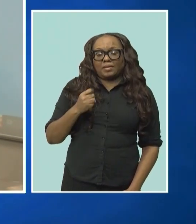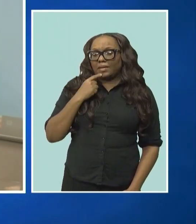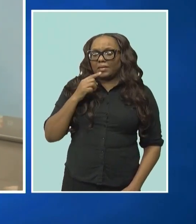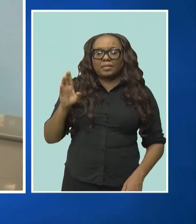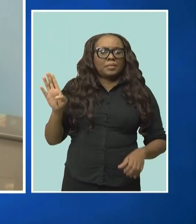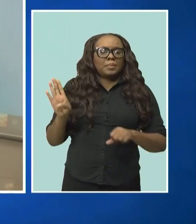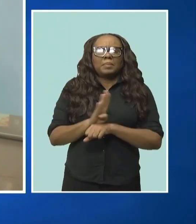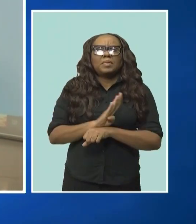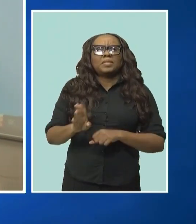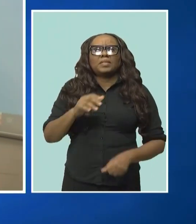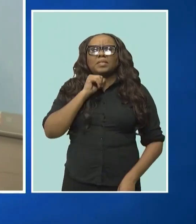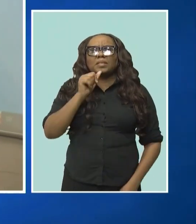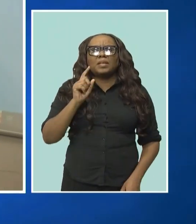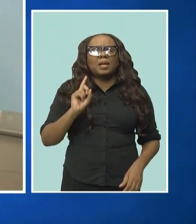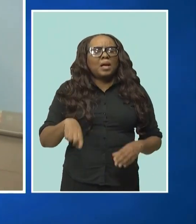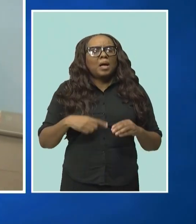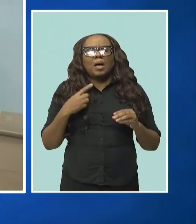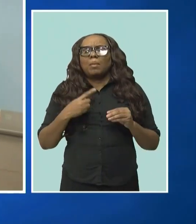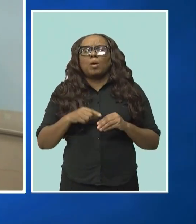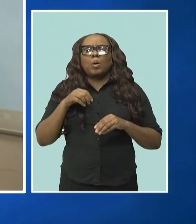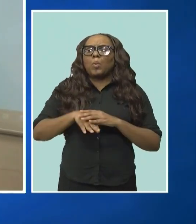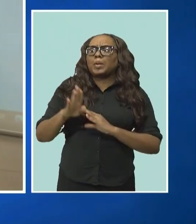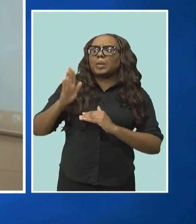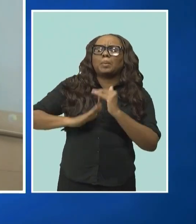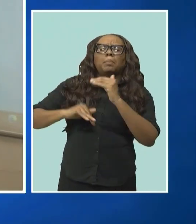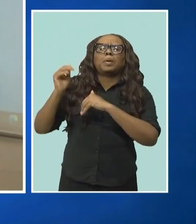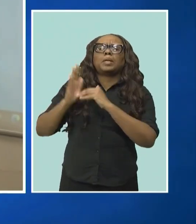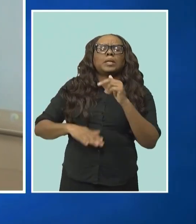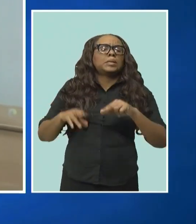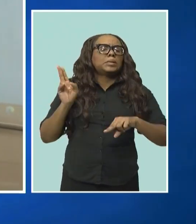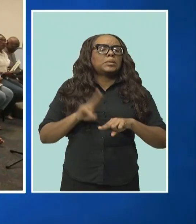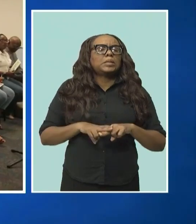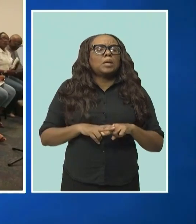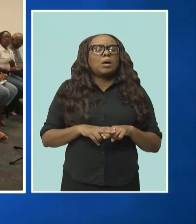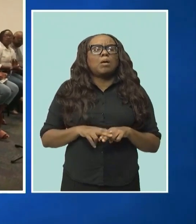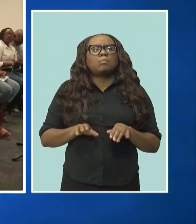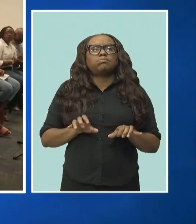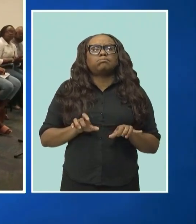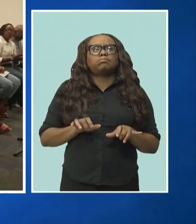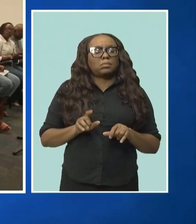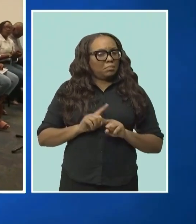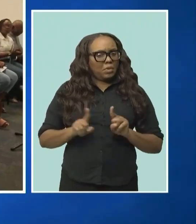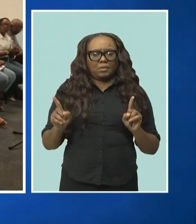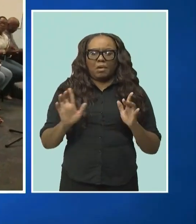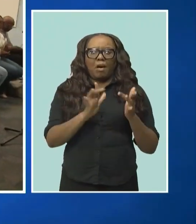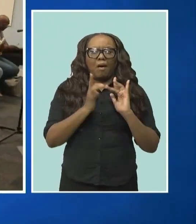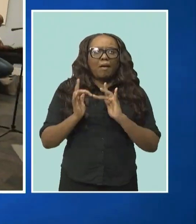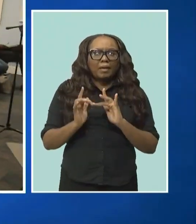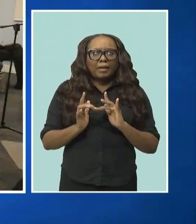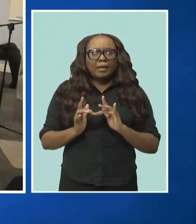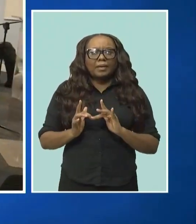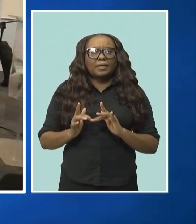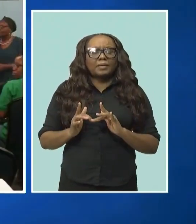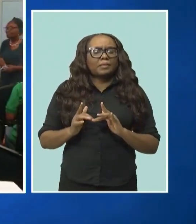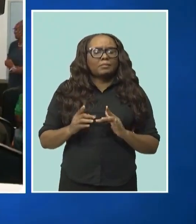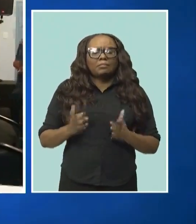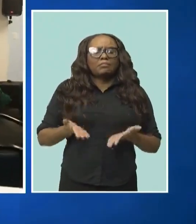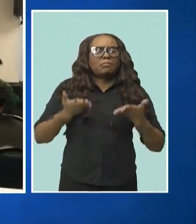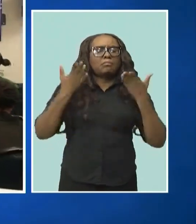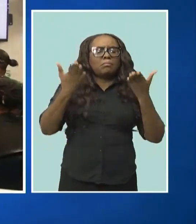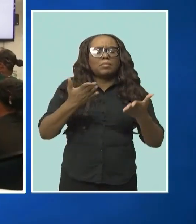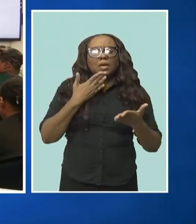no longer just brick and mortar, but includes online and e-commerce and presents an opportunity to